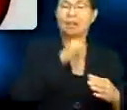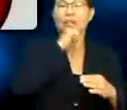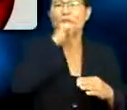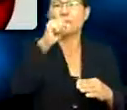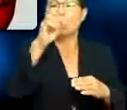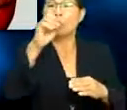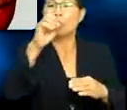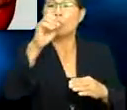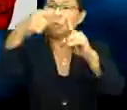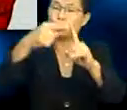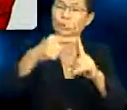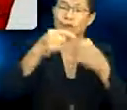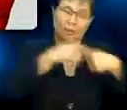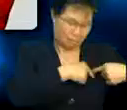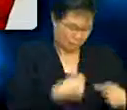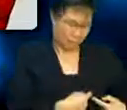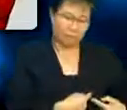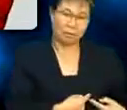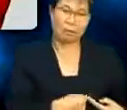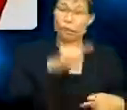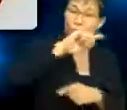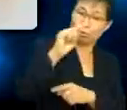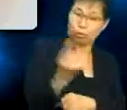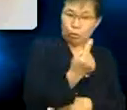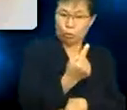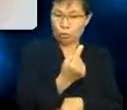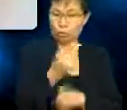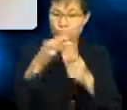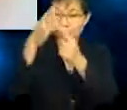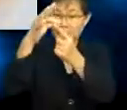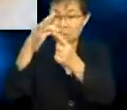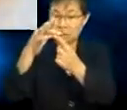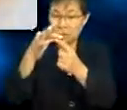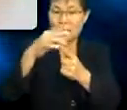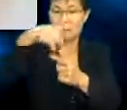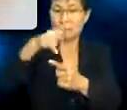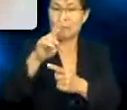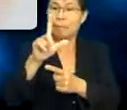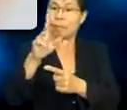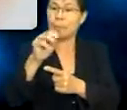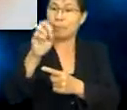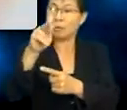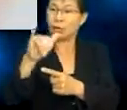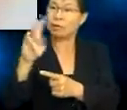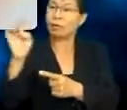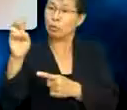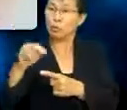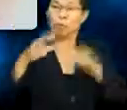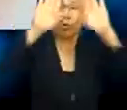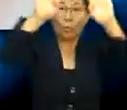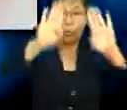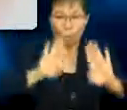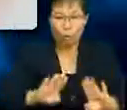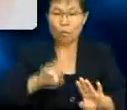Veins carry deoxygenated blood to the heart. The only exception is the pulmonary